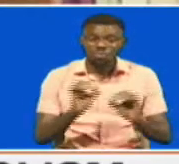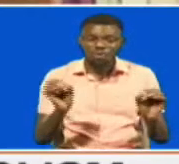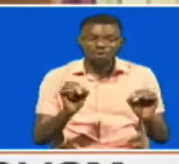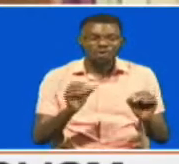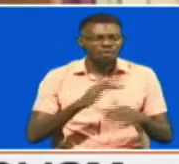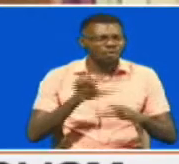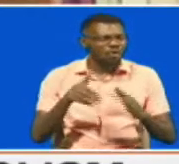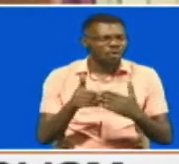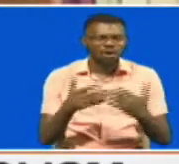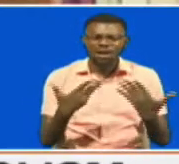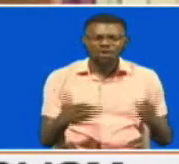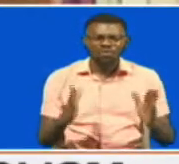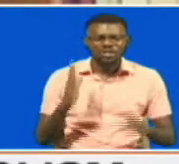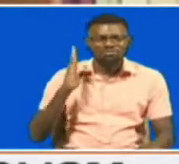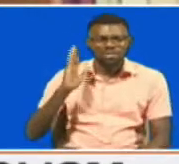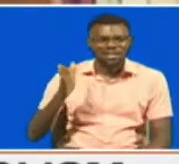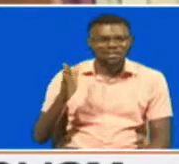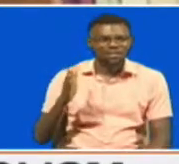generation.